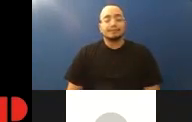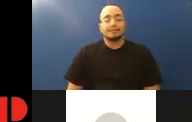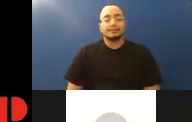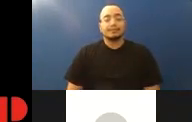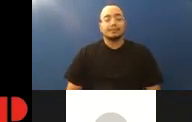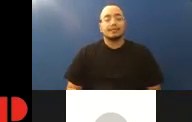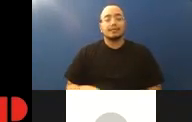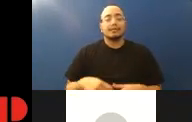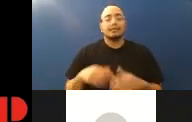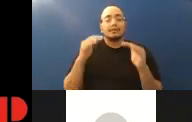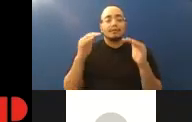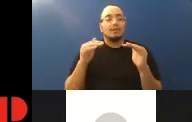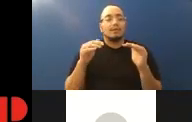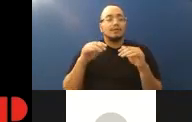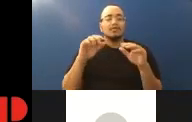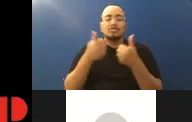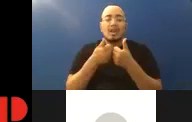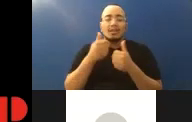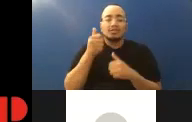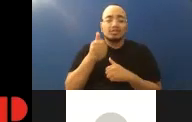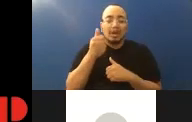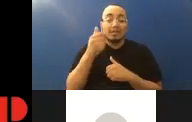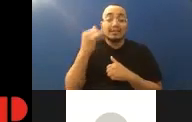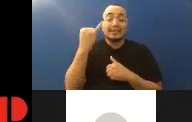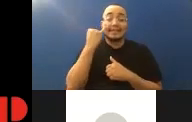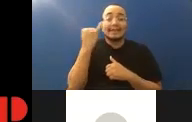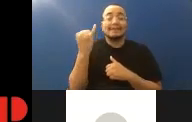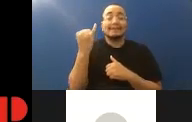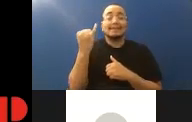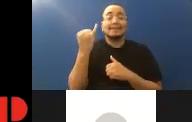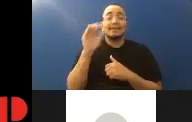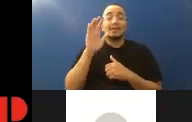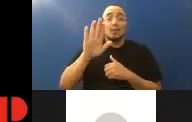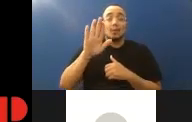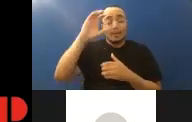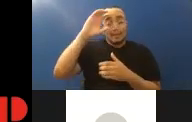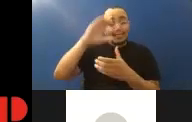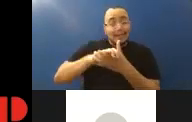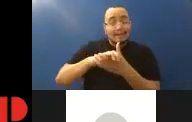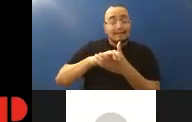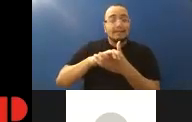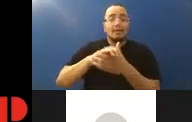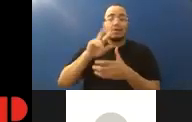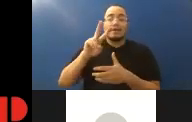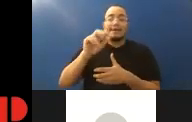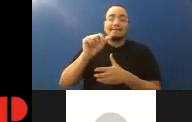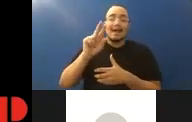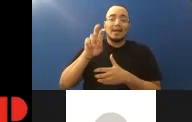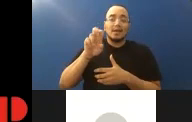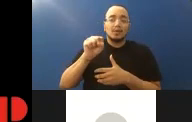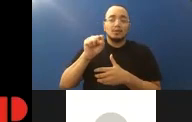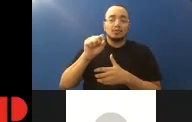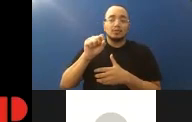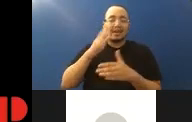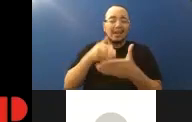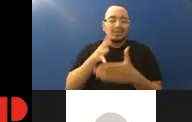yourself. If you know you have ideals that are, like, detrimental to women, challenge yourself. I think you should also